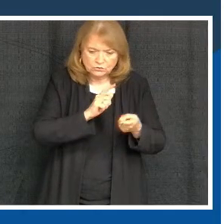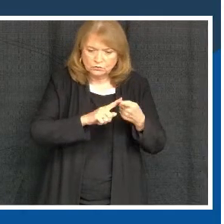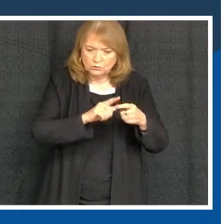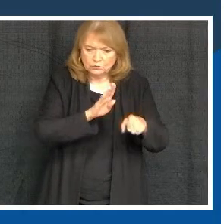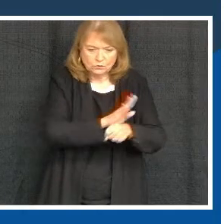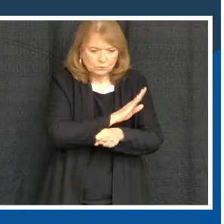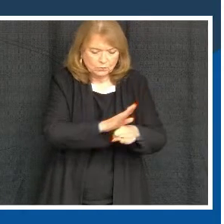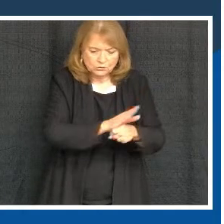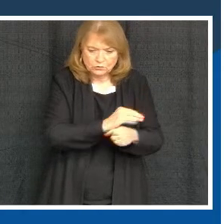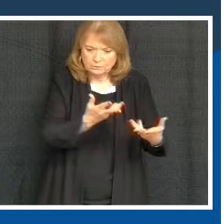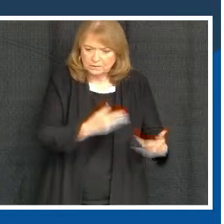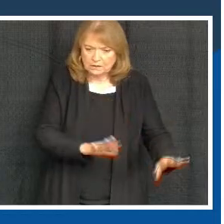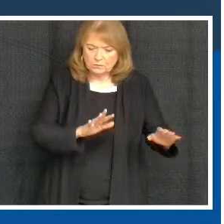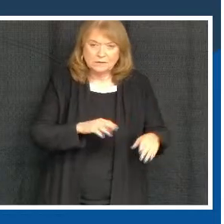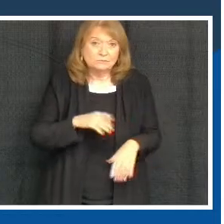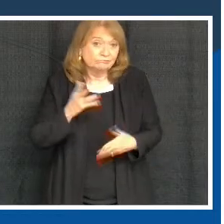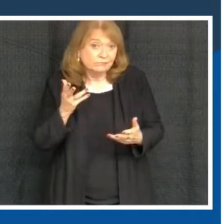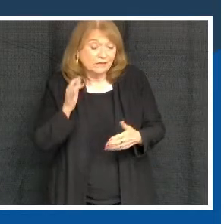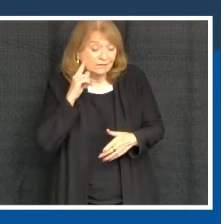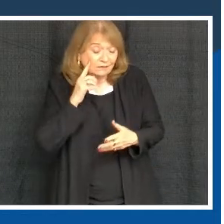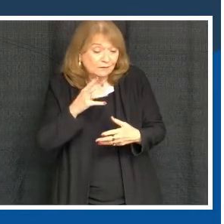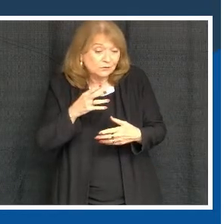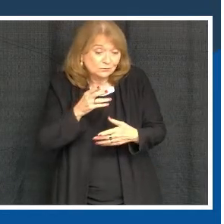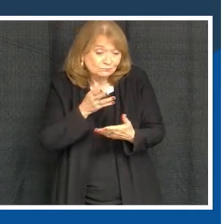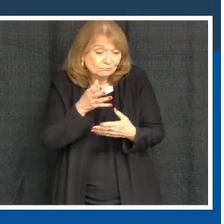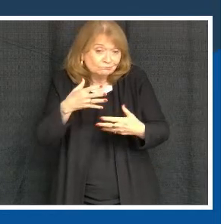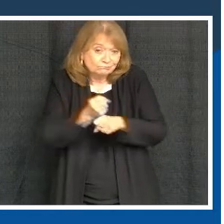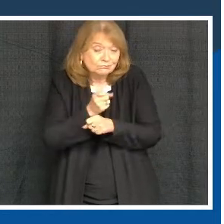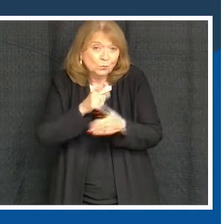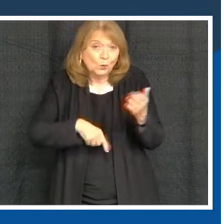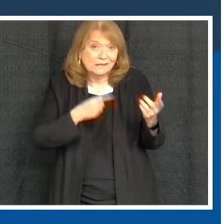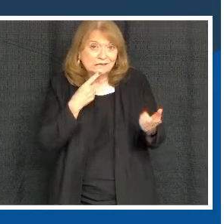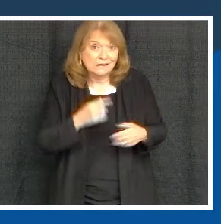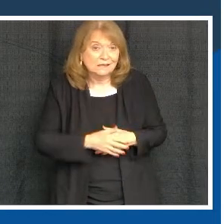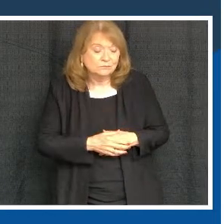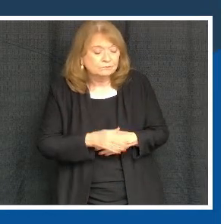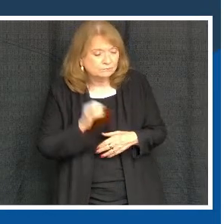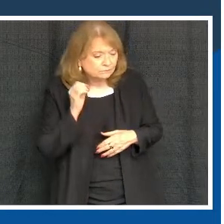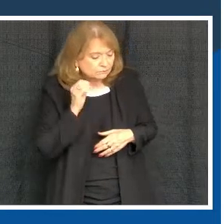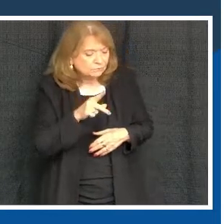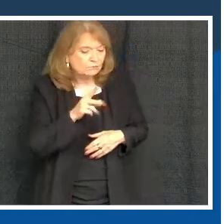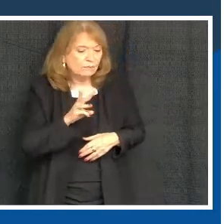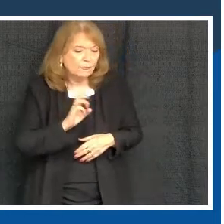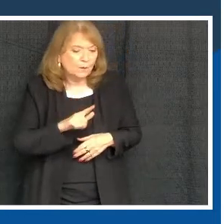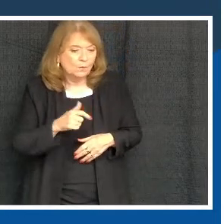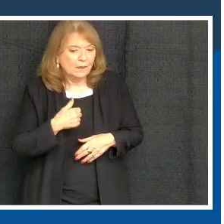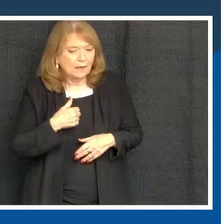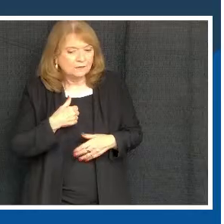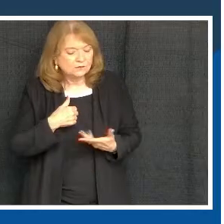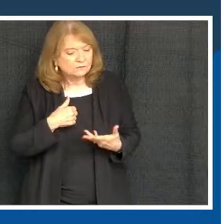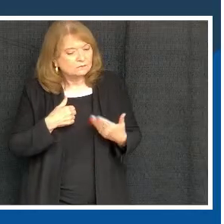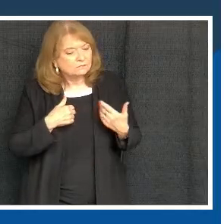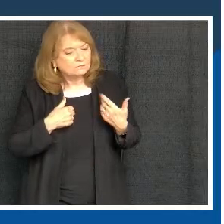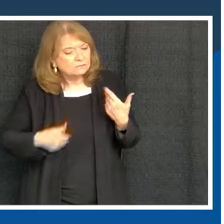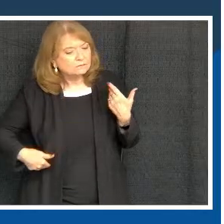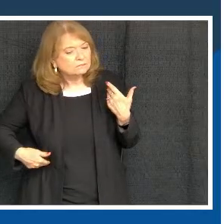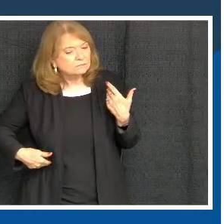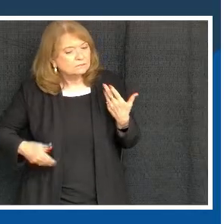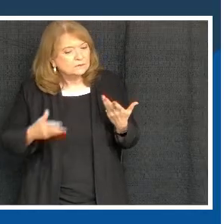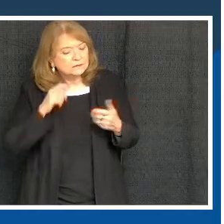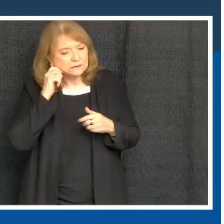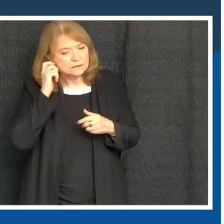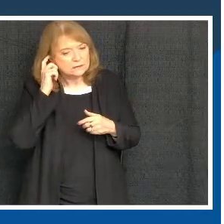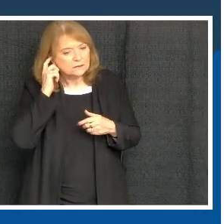believe that was very close to paraphrasing what he said. Okay, well, I just got a few